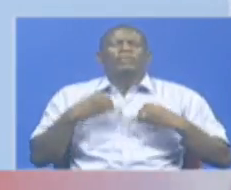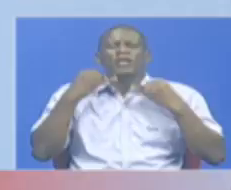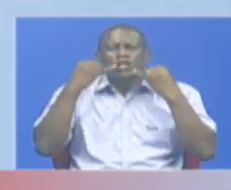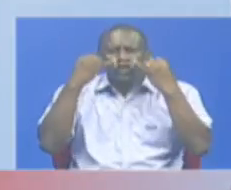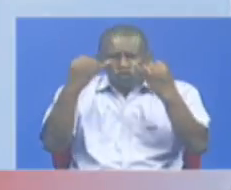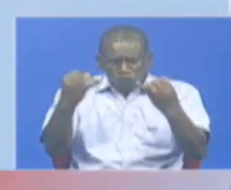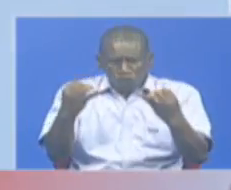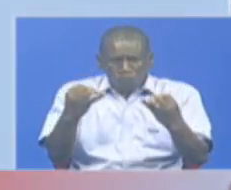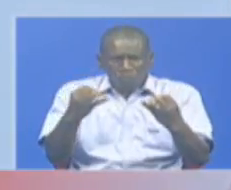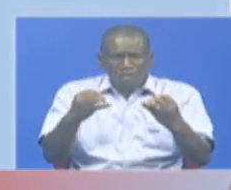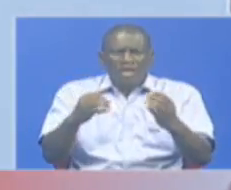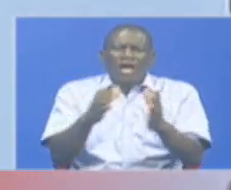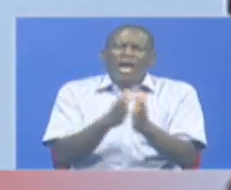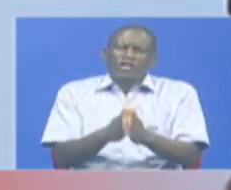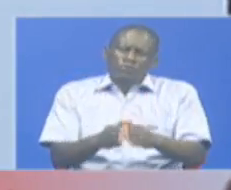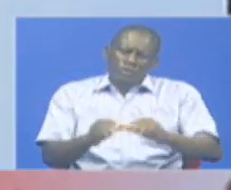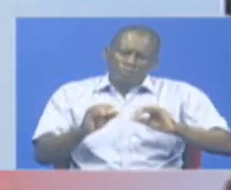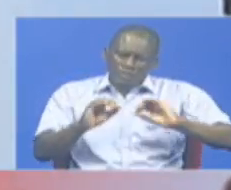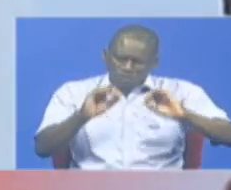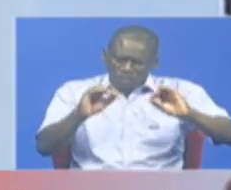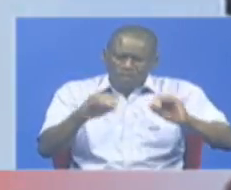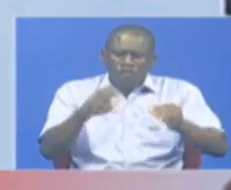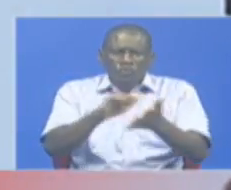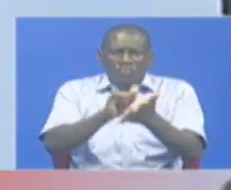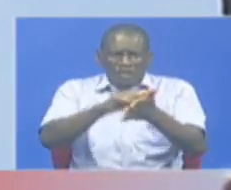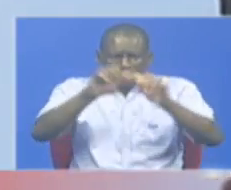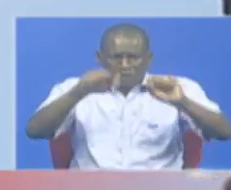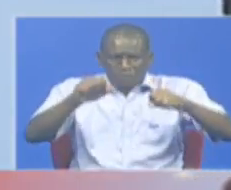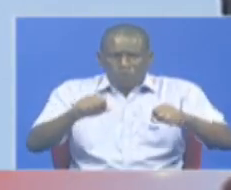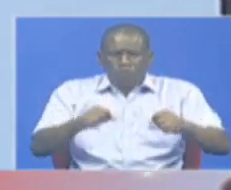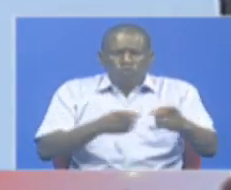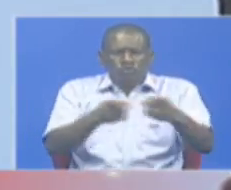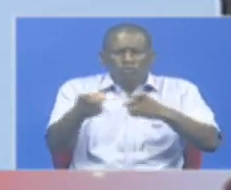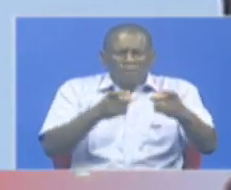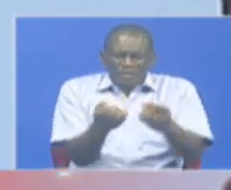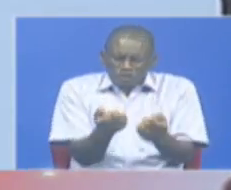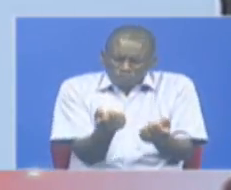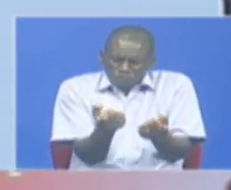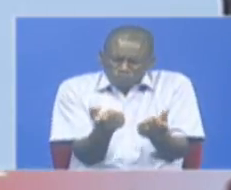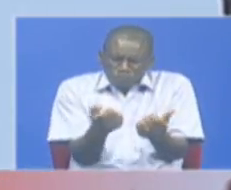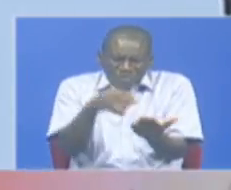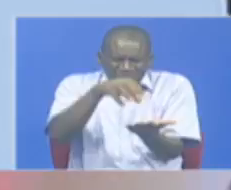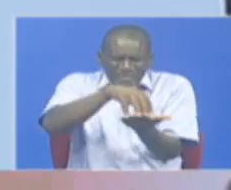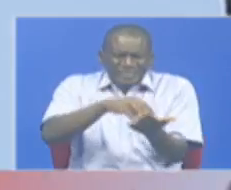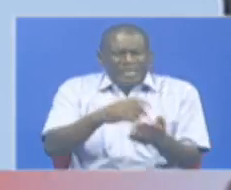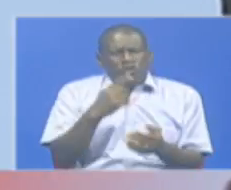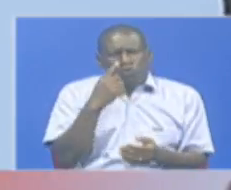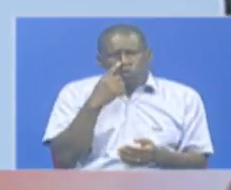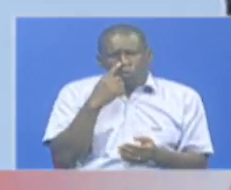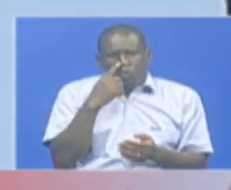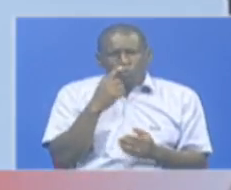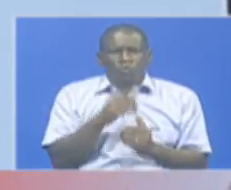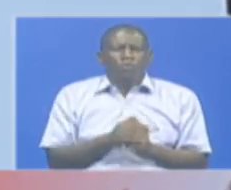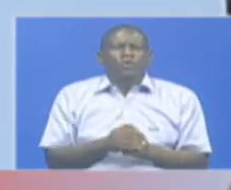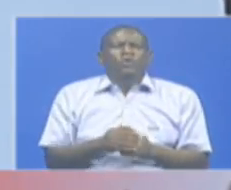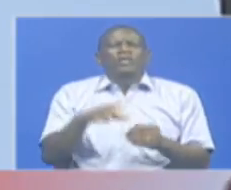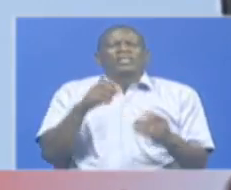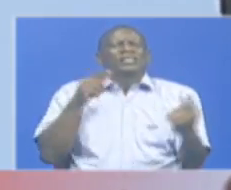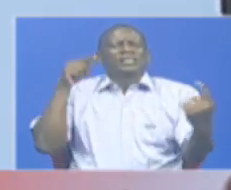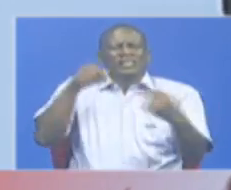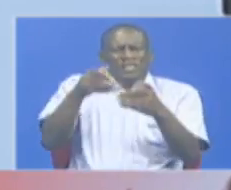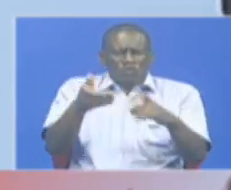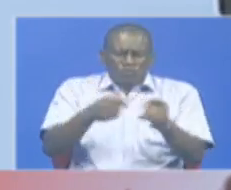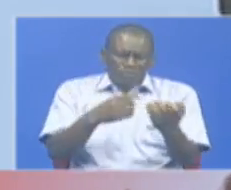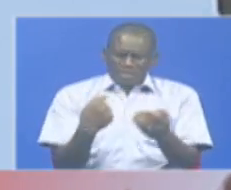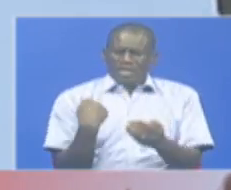up to speed so that we can be able to manage mild cases at home. And so far from the